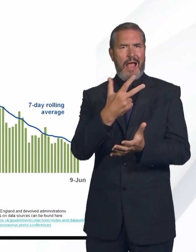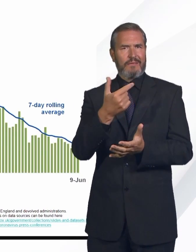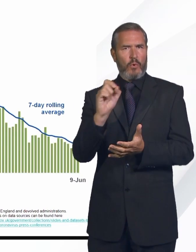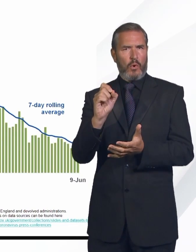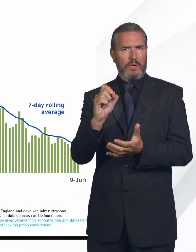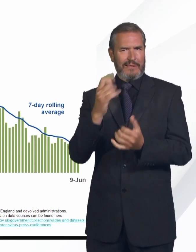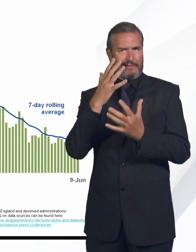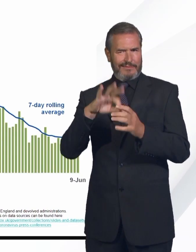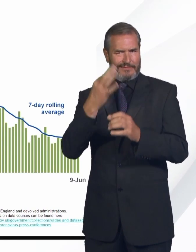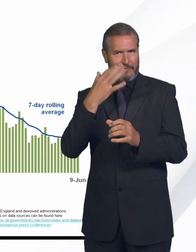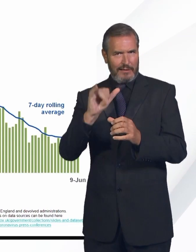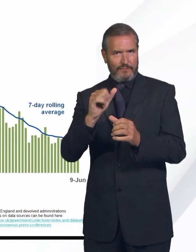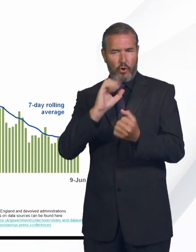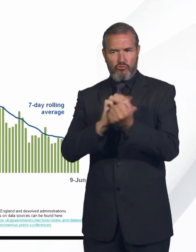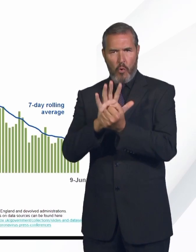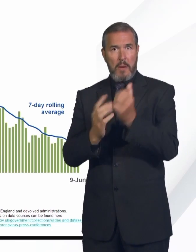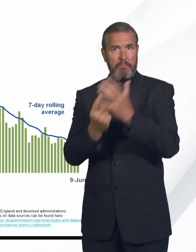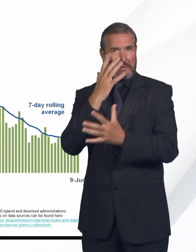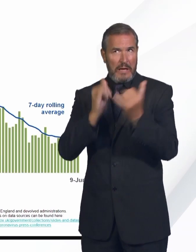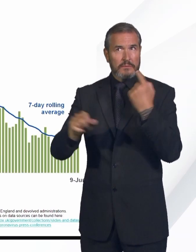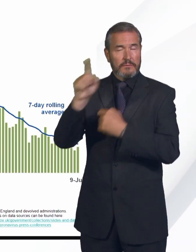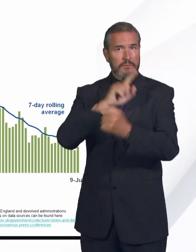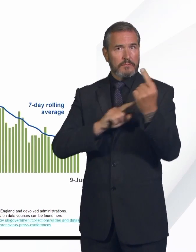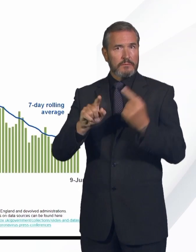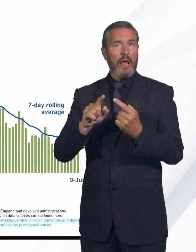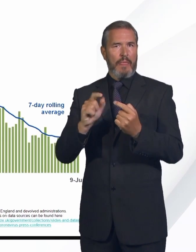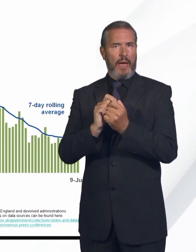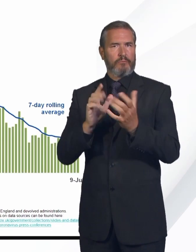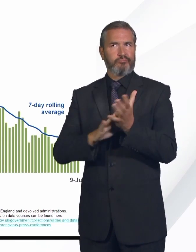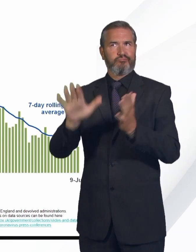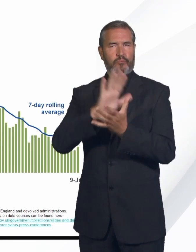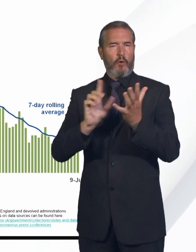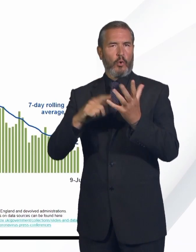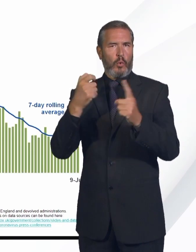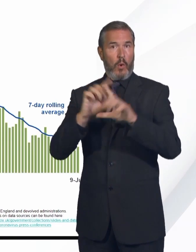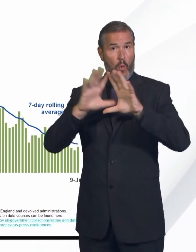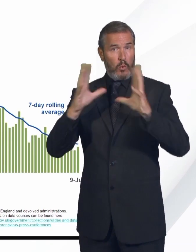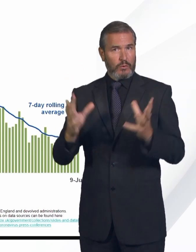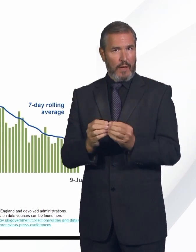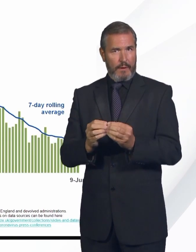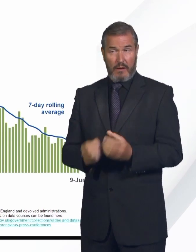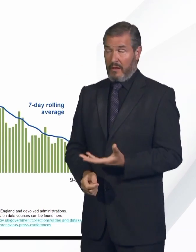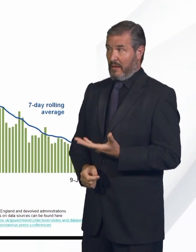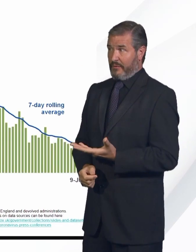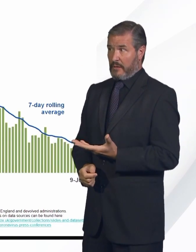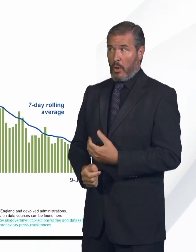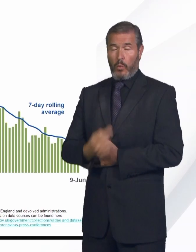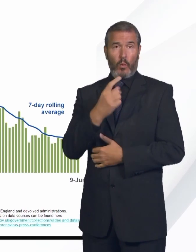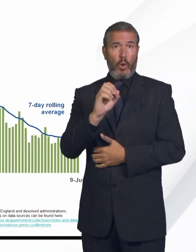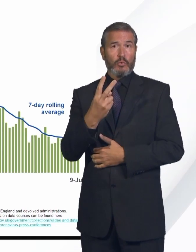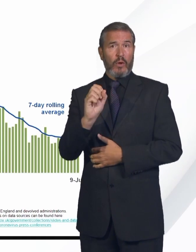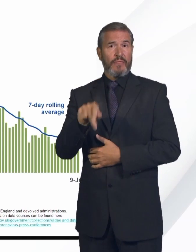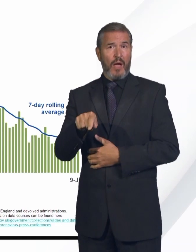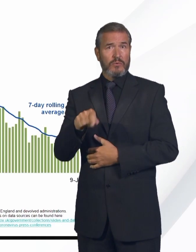5,870,506 tests for coronavirus have now been carried out or posted in the UK. This includes